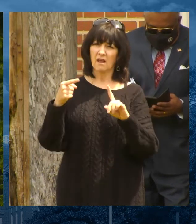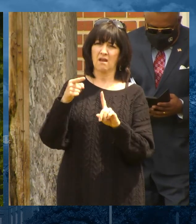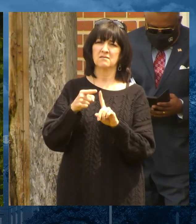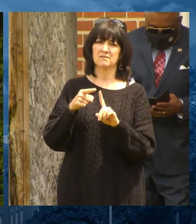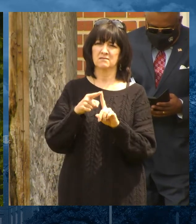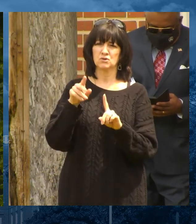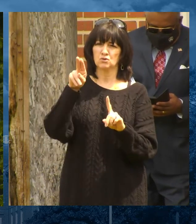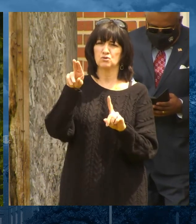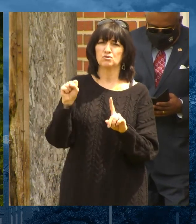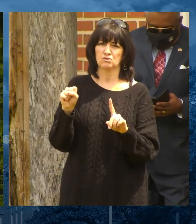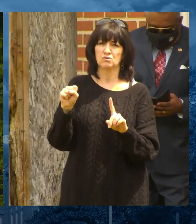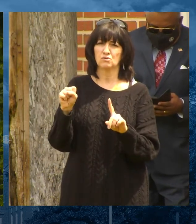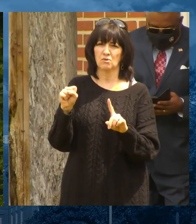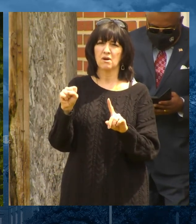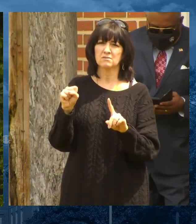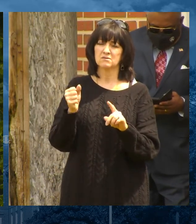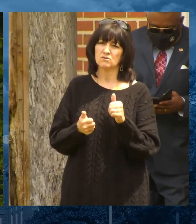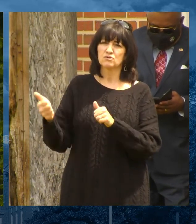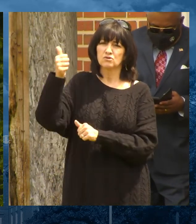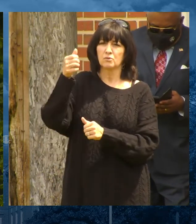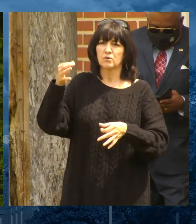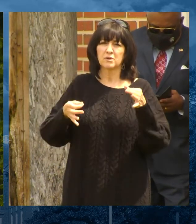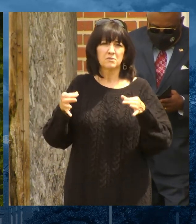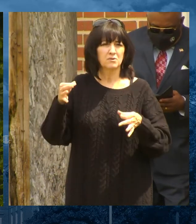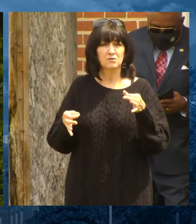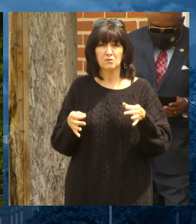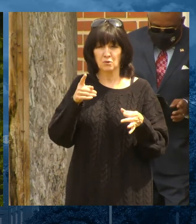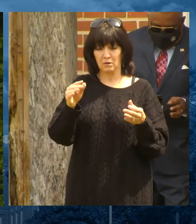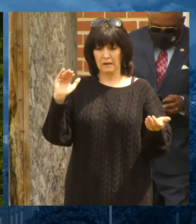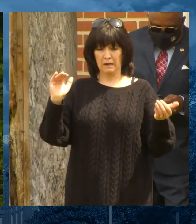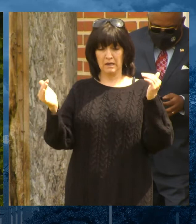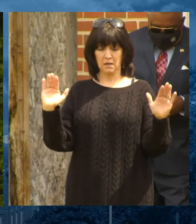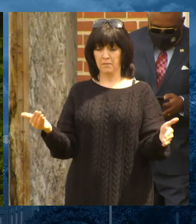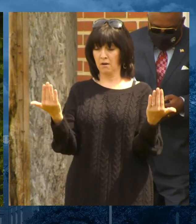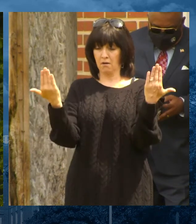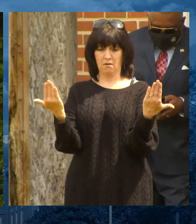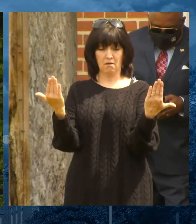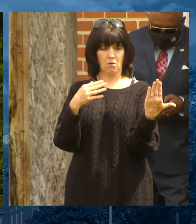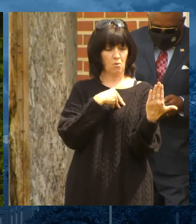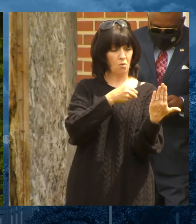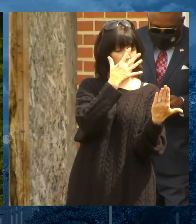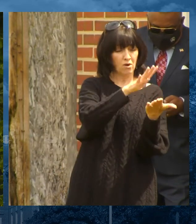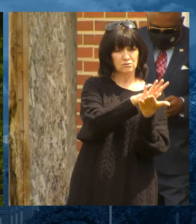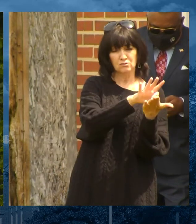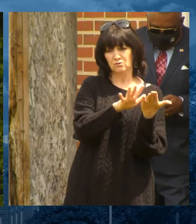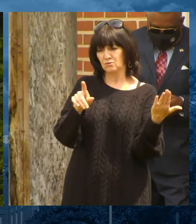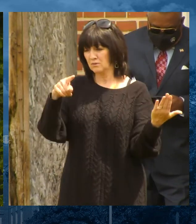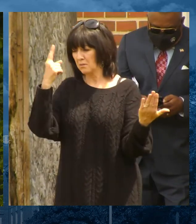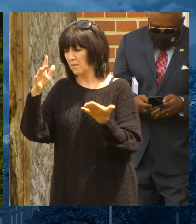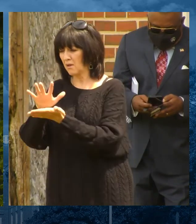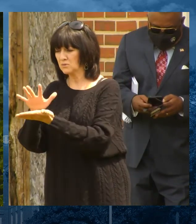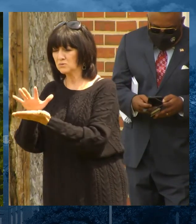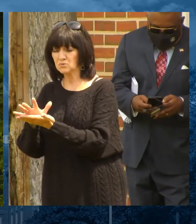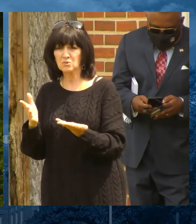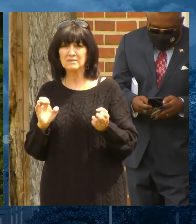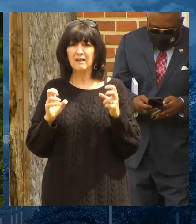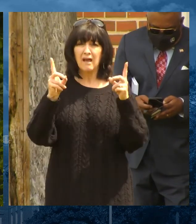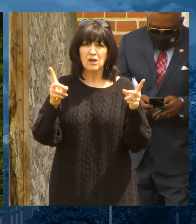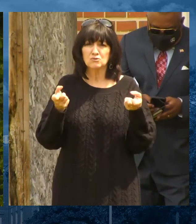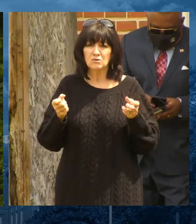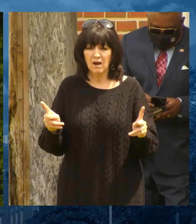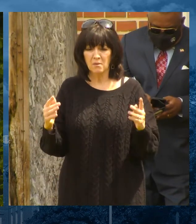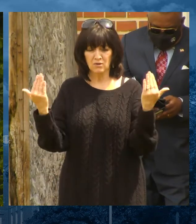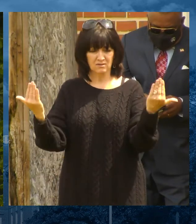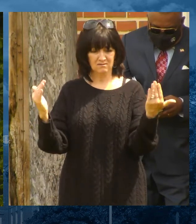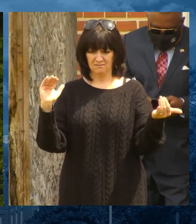no comparison of the different schools, the white and the black schools, the educational opportunities in one school versus the